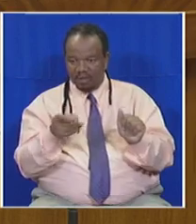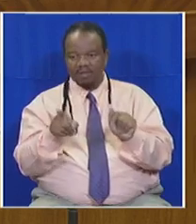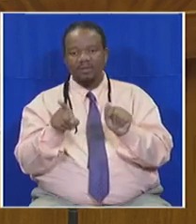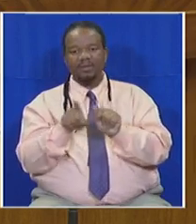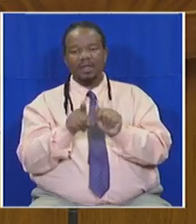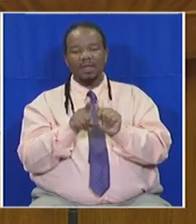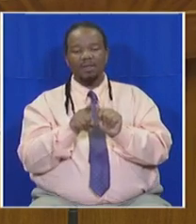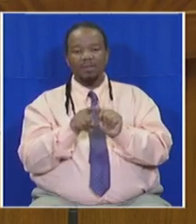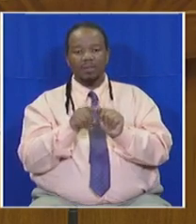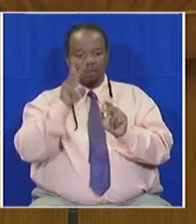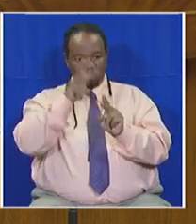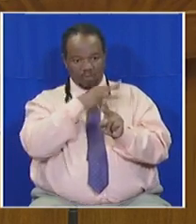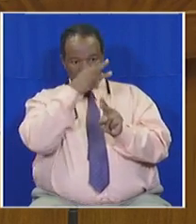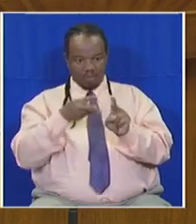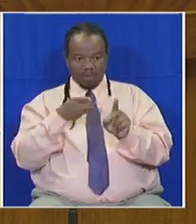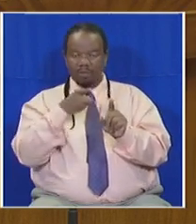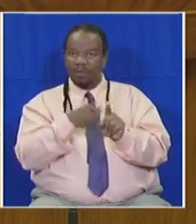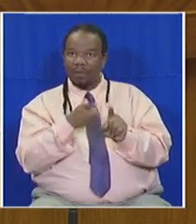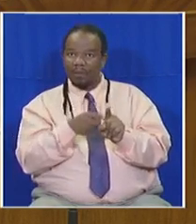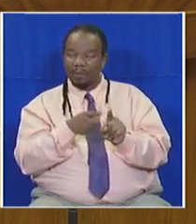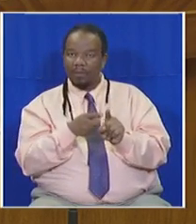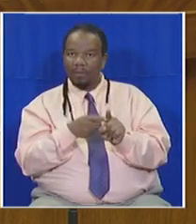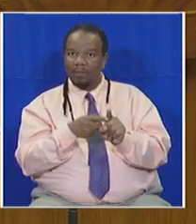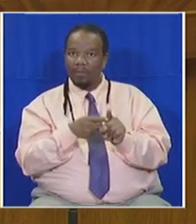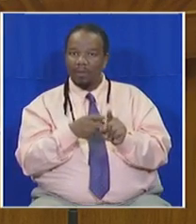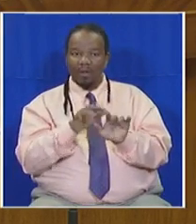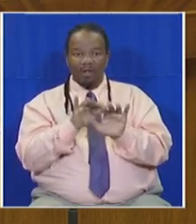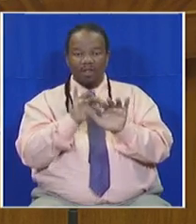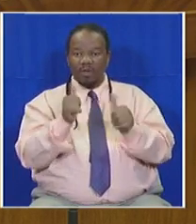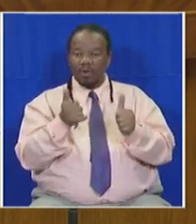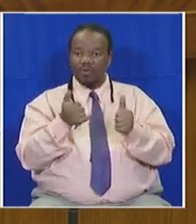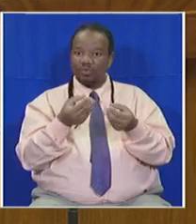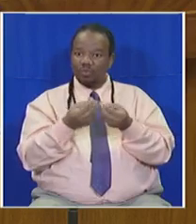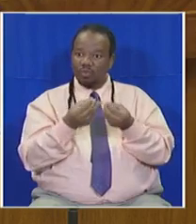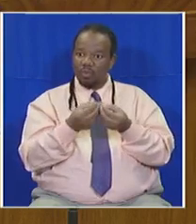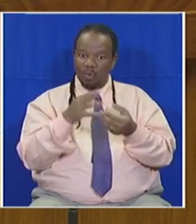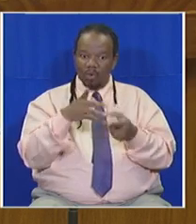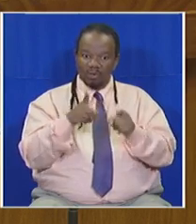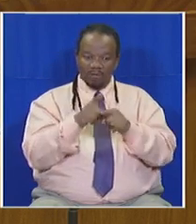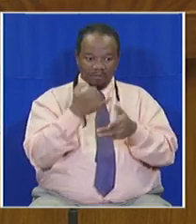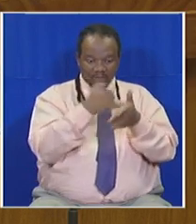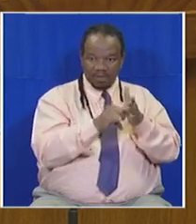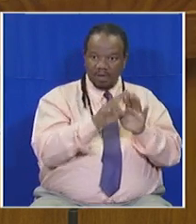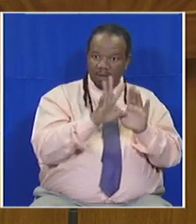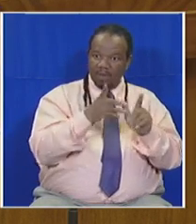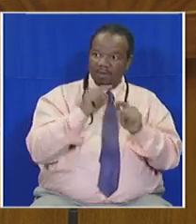always done, that those who stay in glass houses should not throw stones.